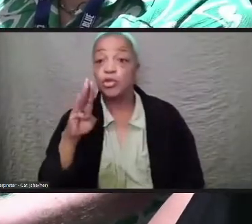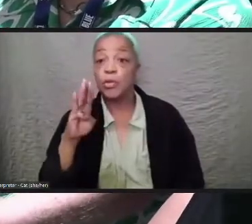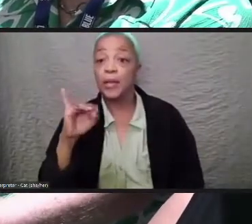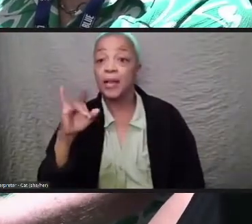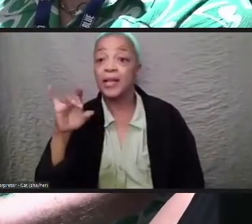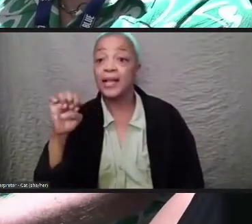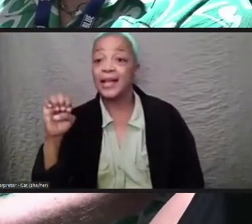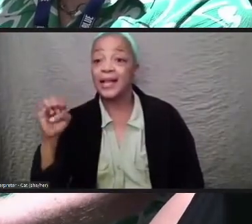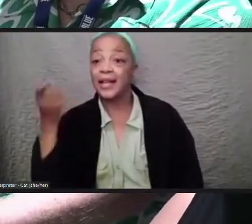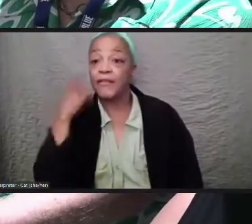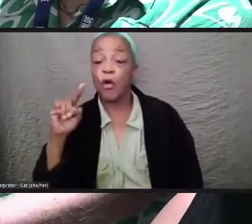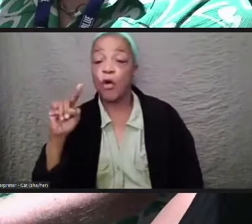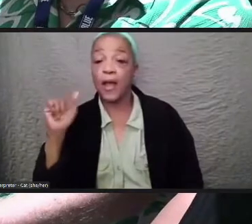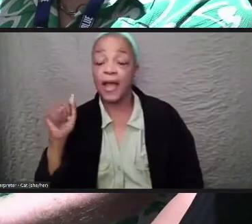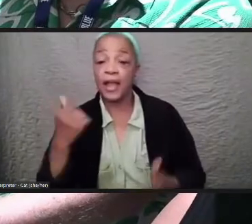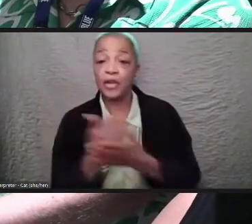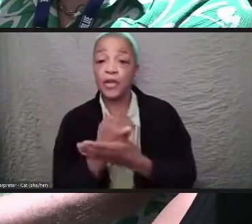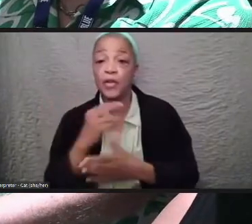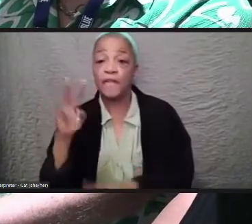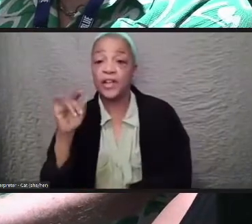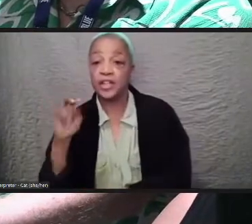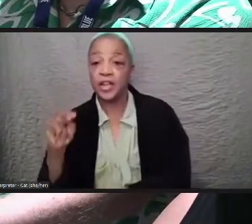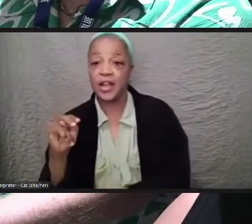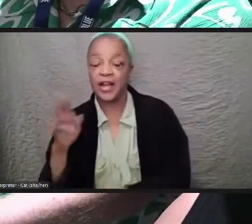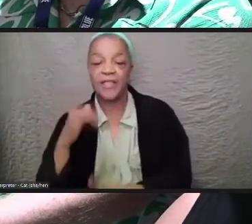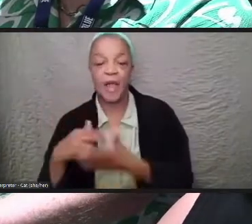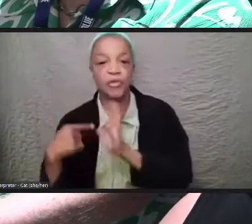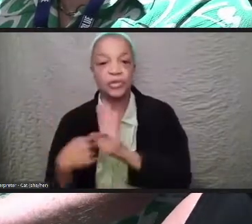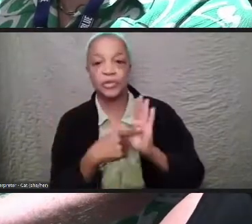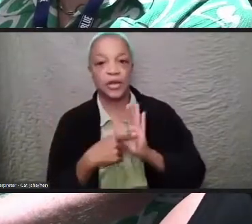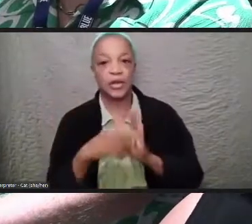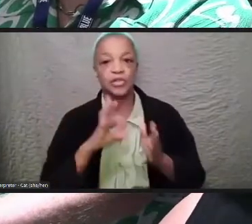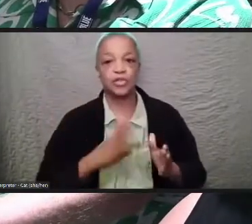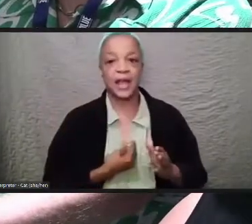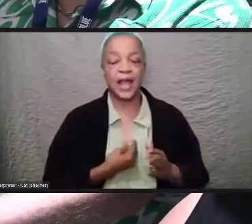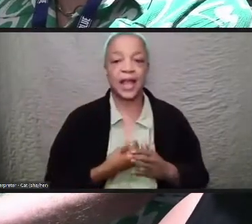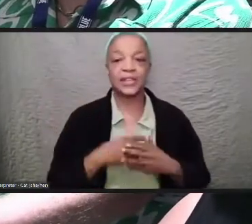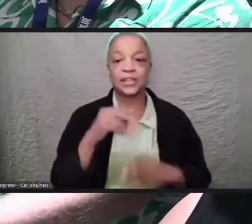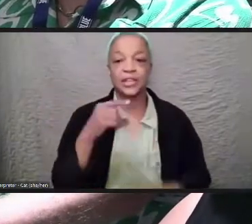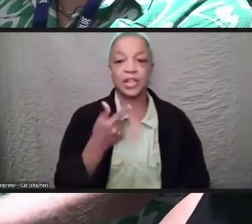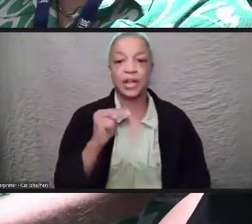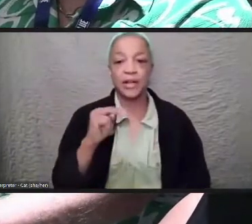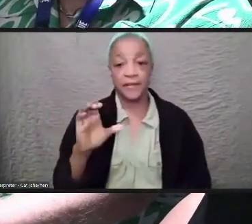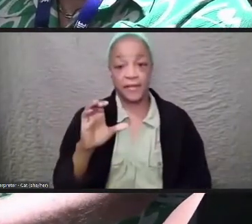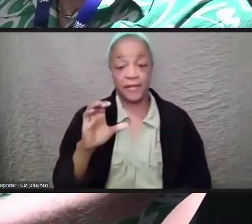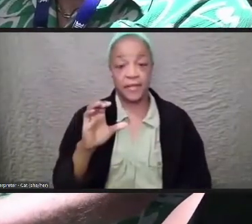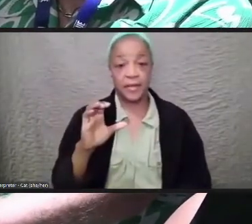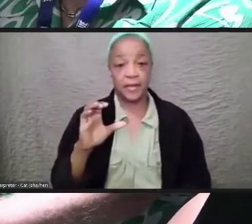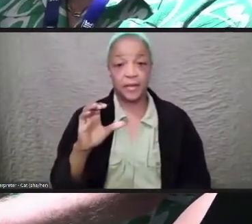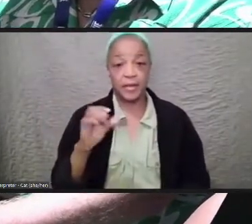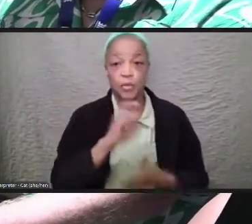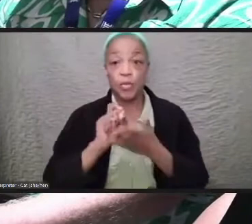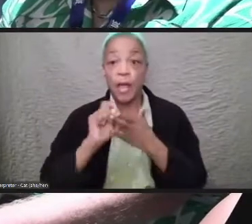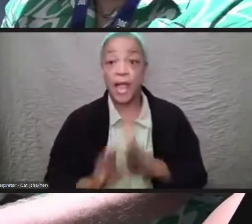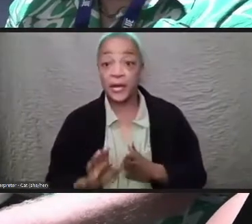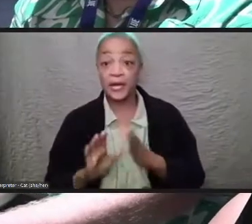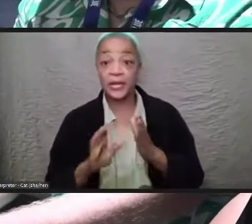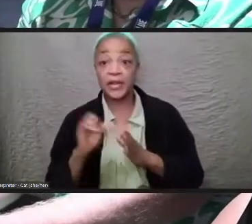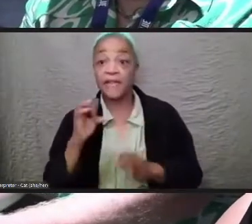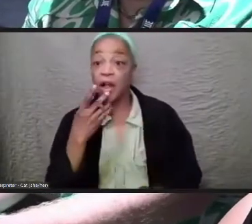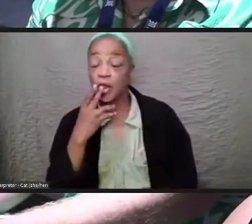New Vision was a showcase of trans and gender nonconforming writers of